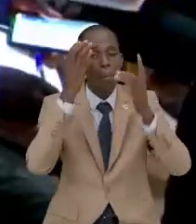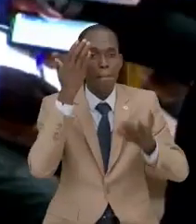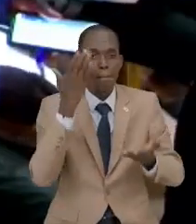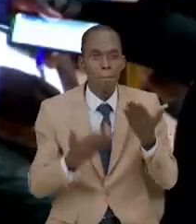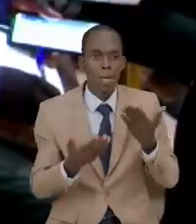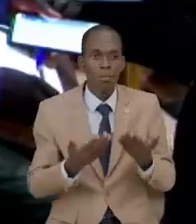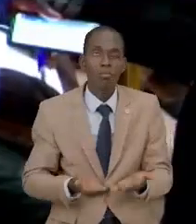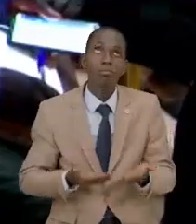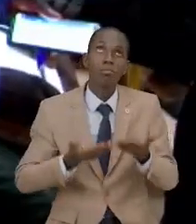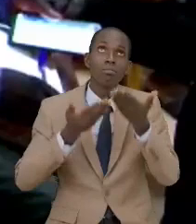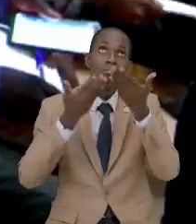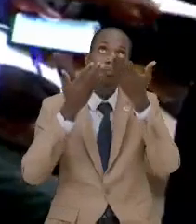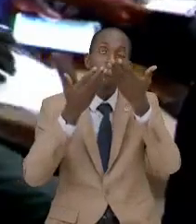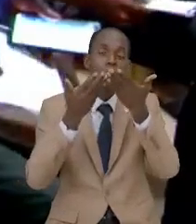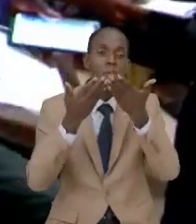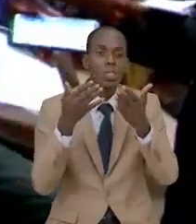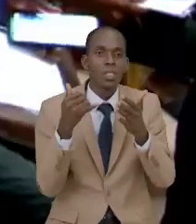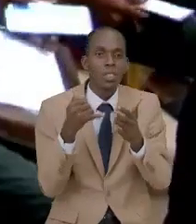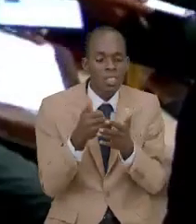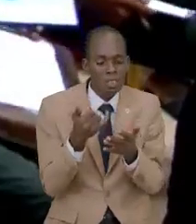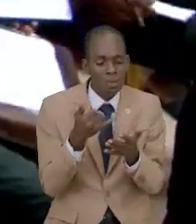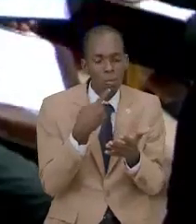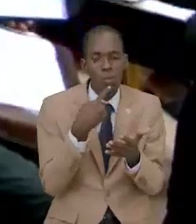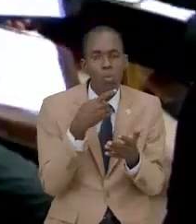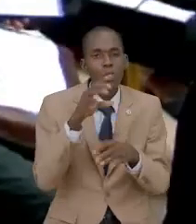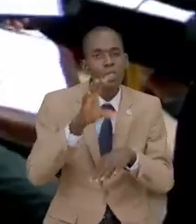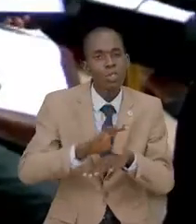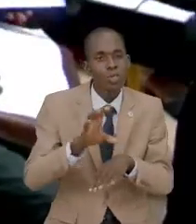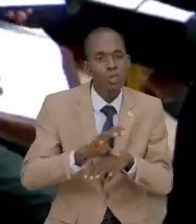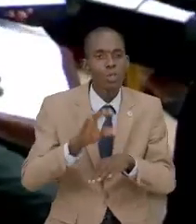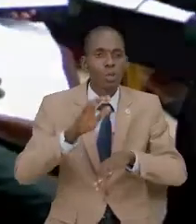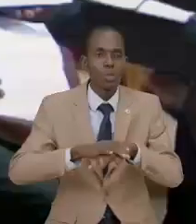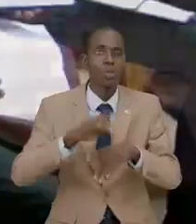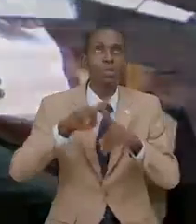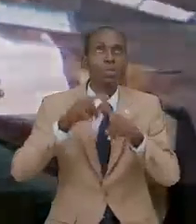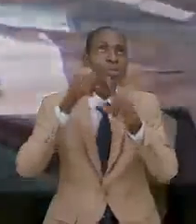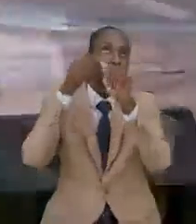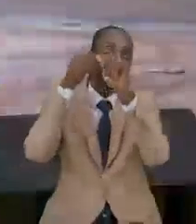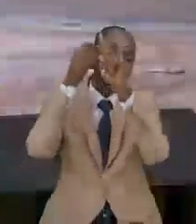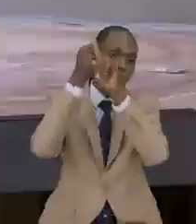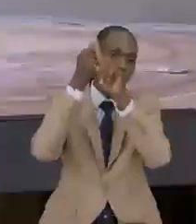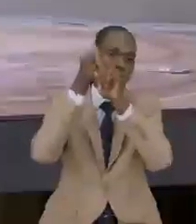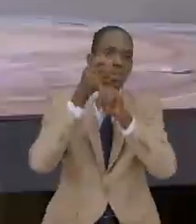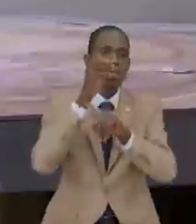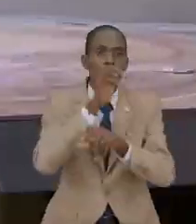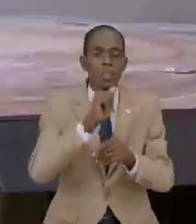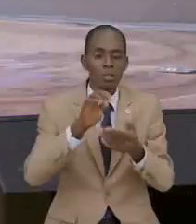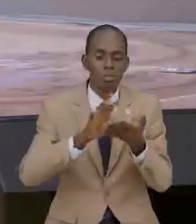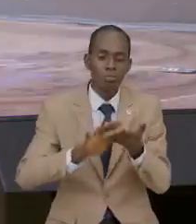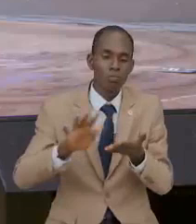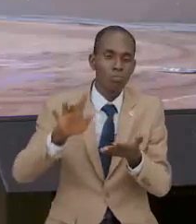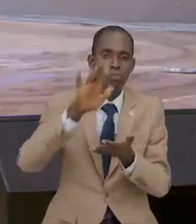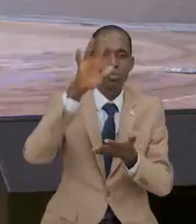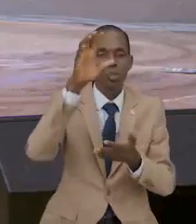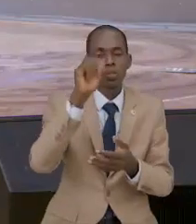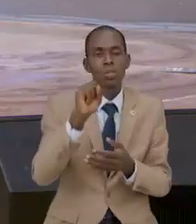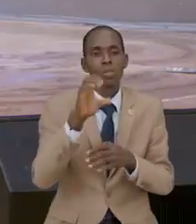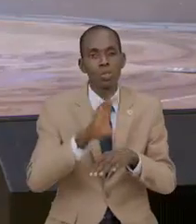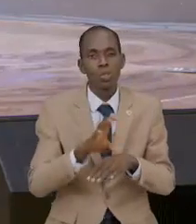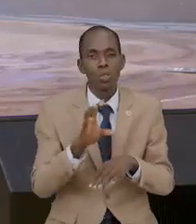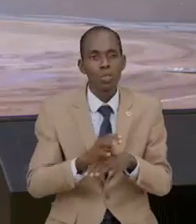present each the church unto himself, a glorious church, not